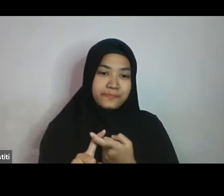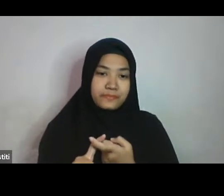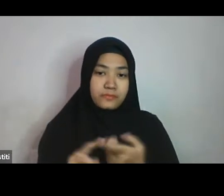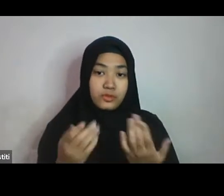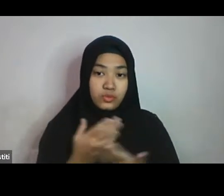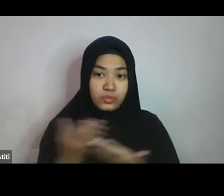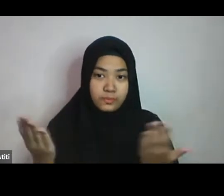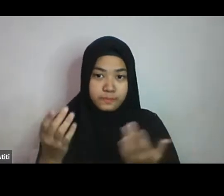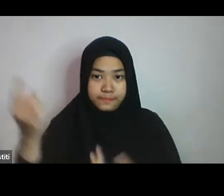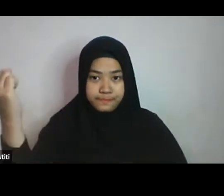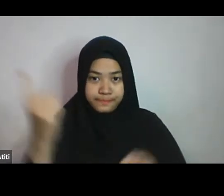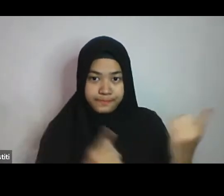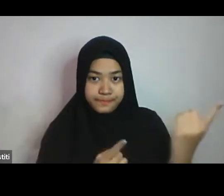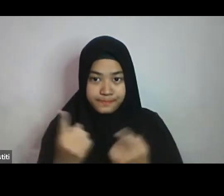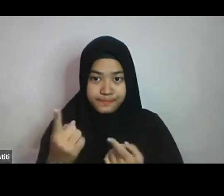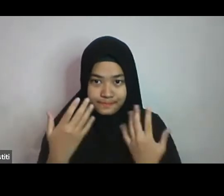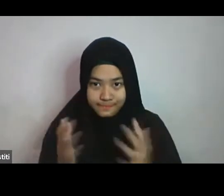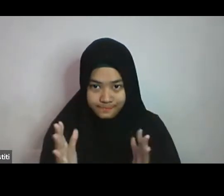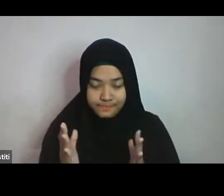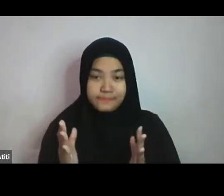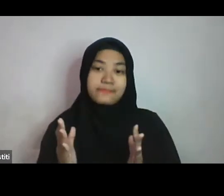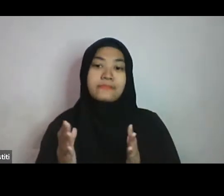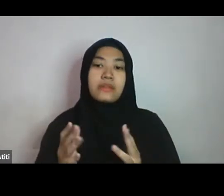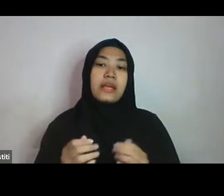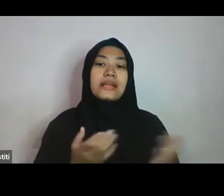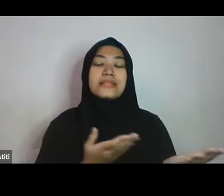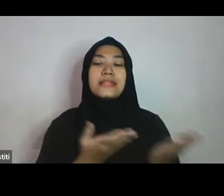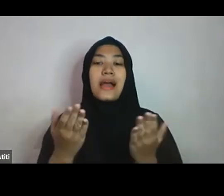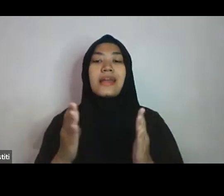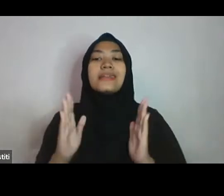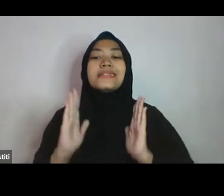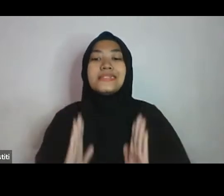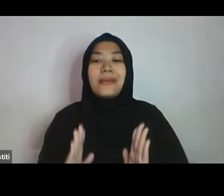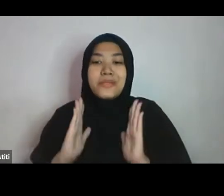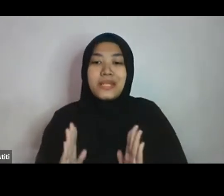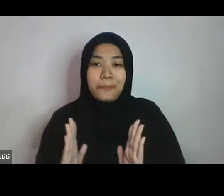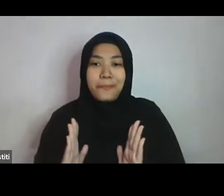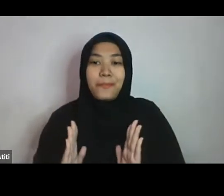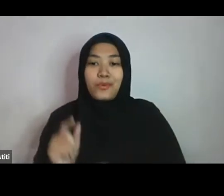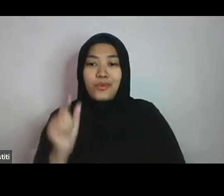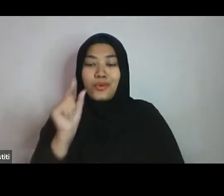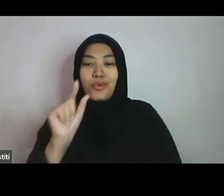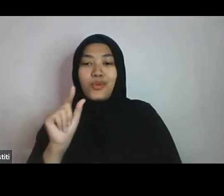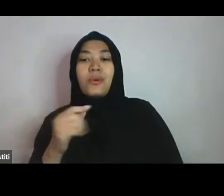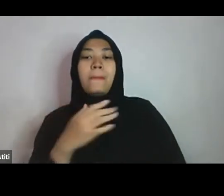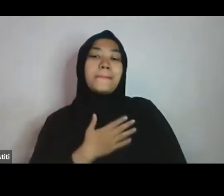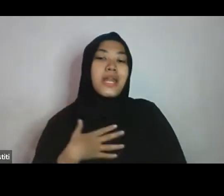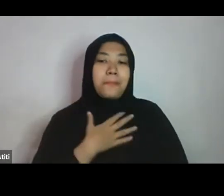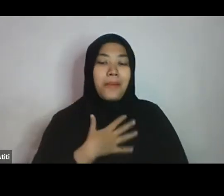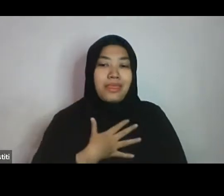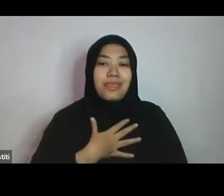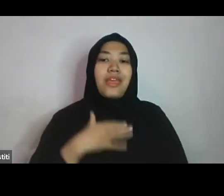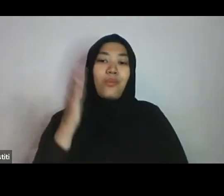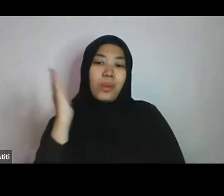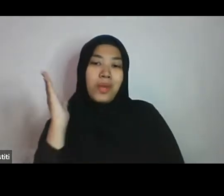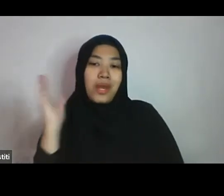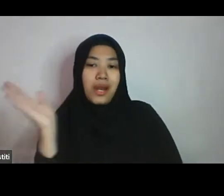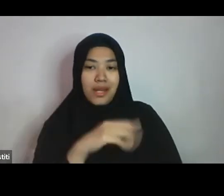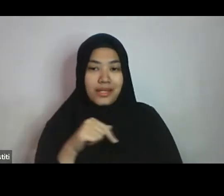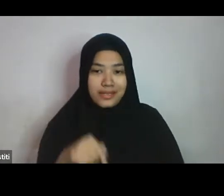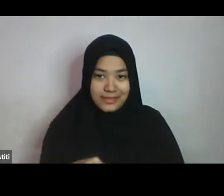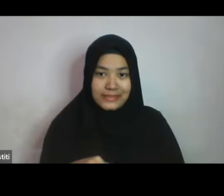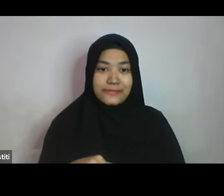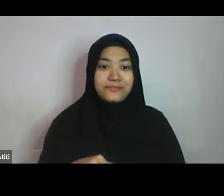sudah hadir, bisa bersiap-siap untuk menikmati sesi webinar kali ini. Saya serahkan ke